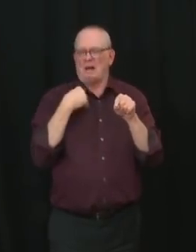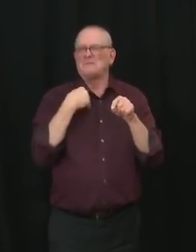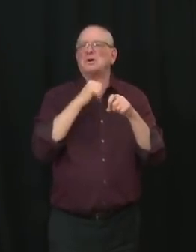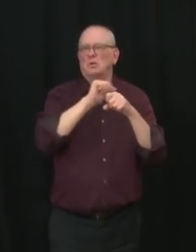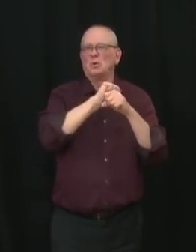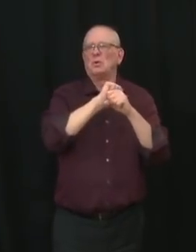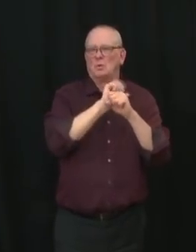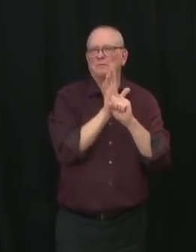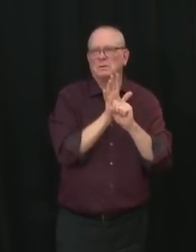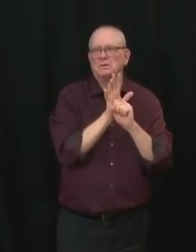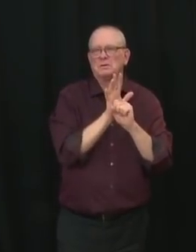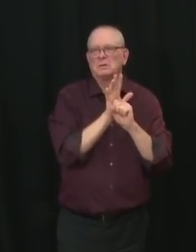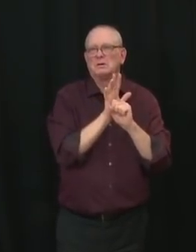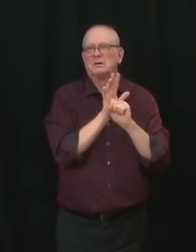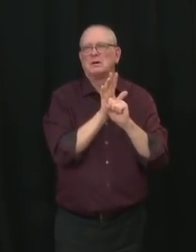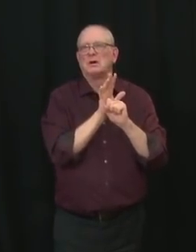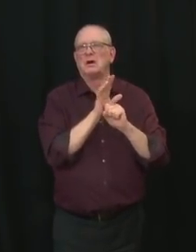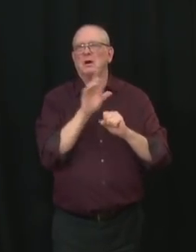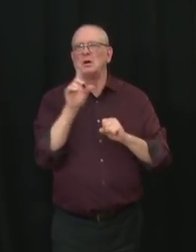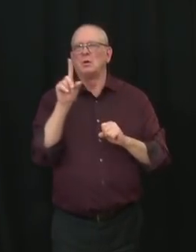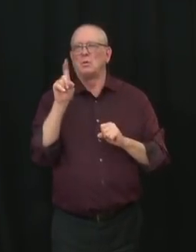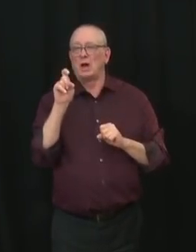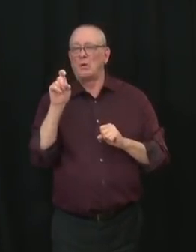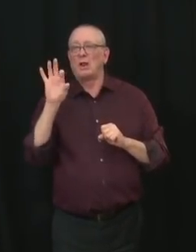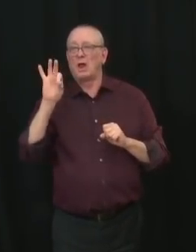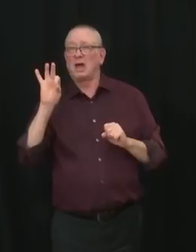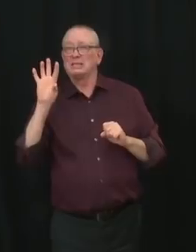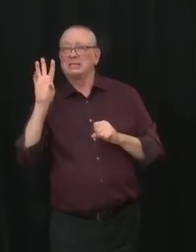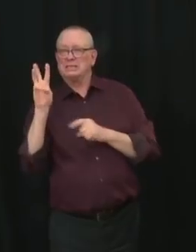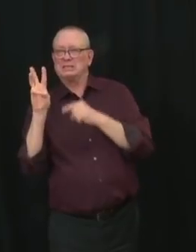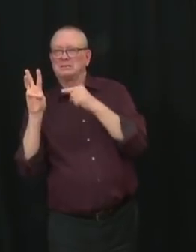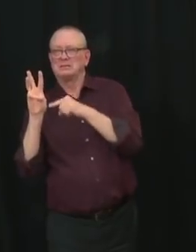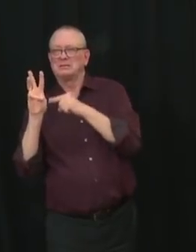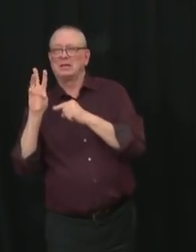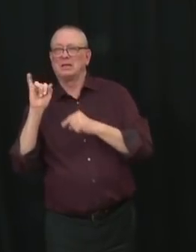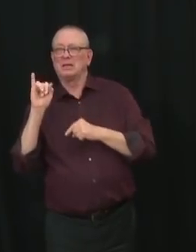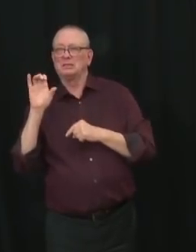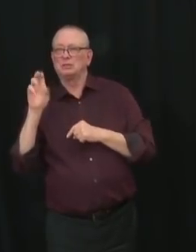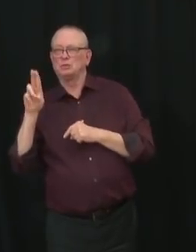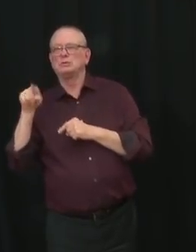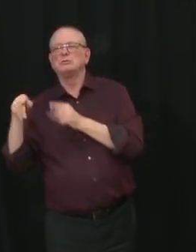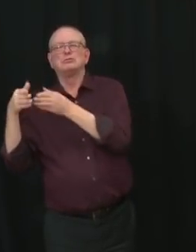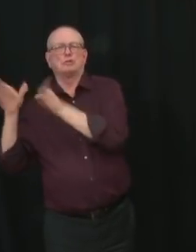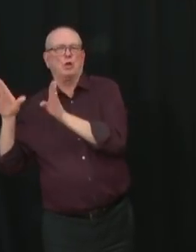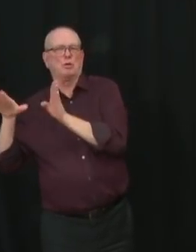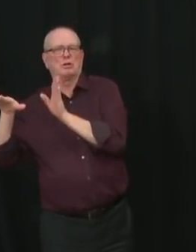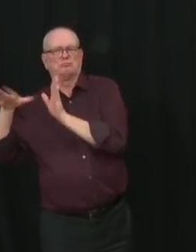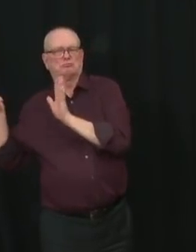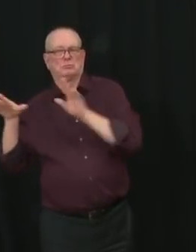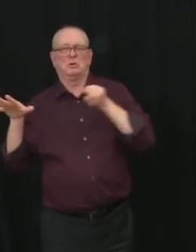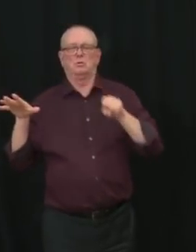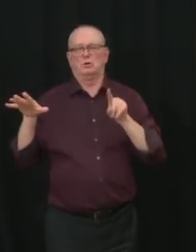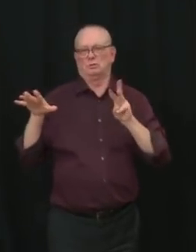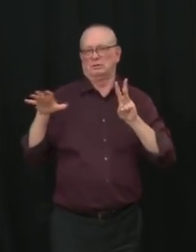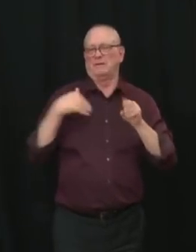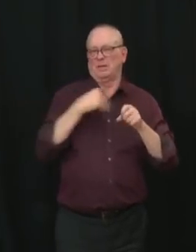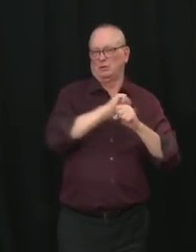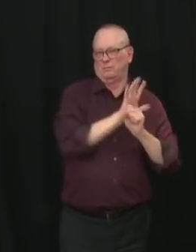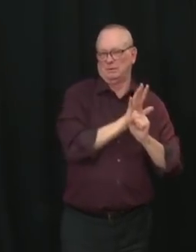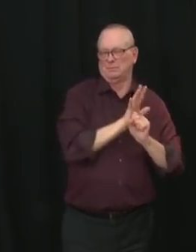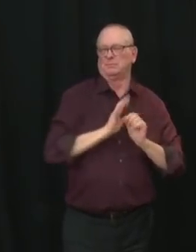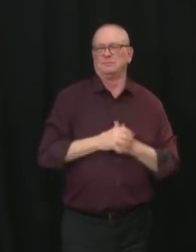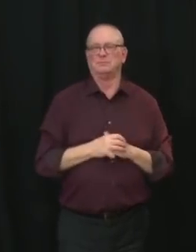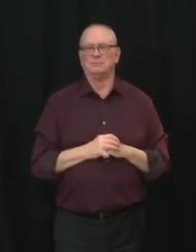28% of the 106 COVID patients in intensive care are incidental COVID cases. They